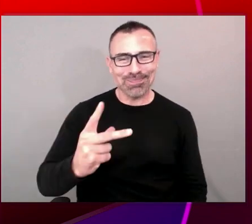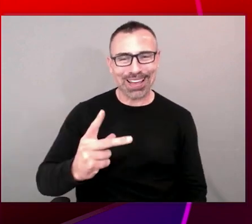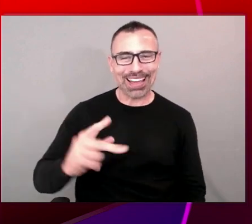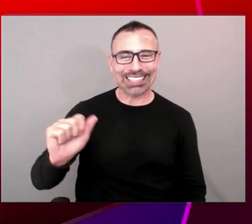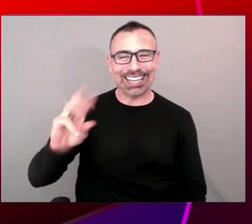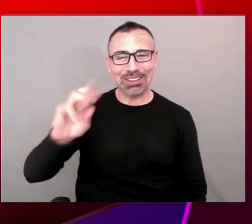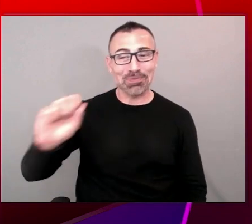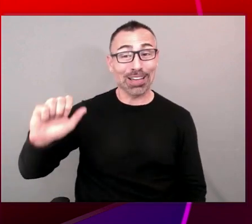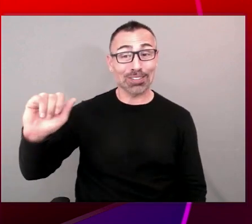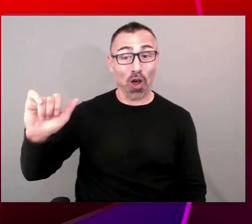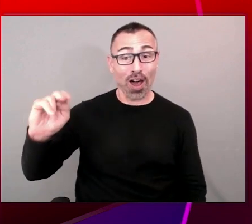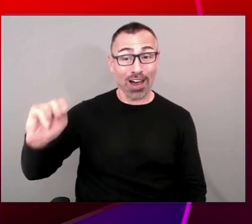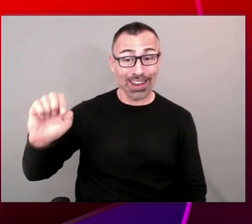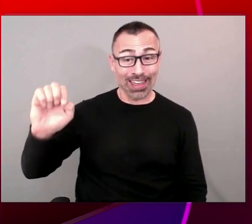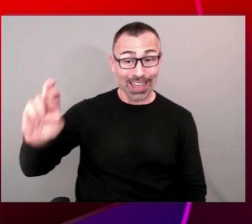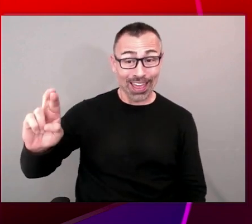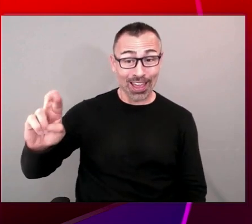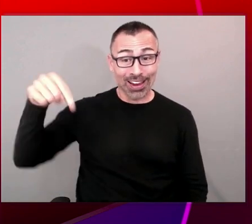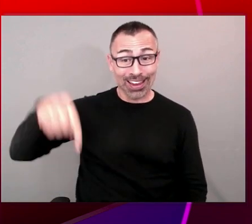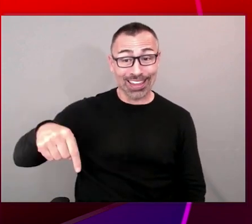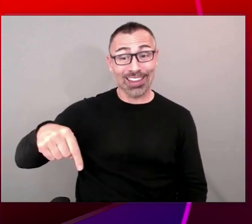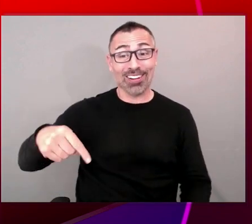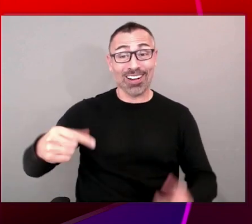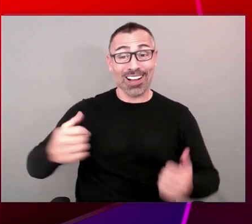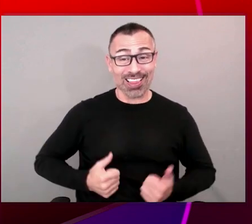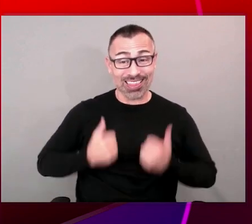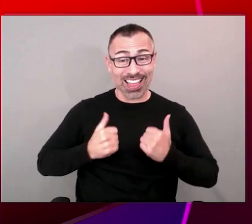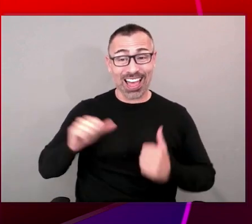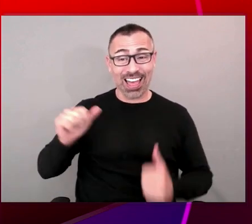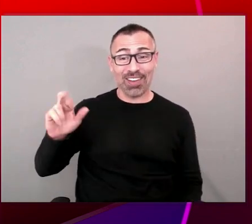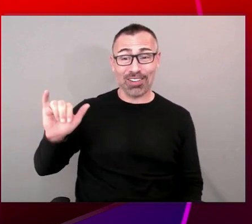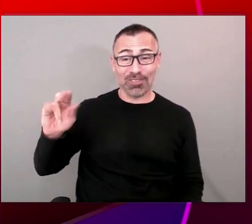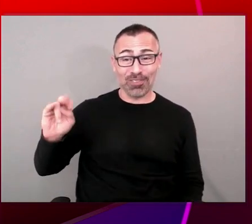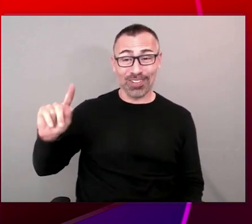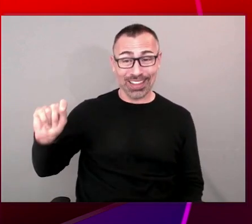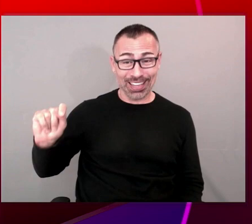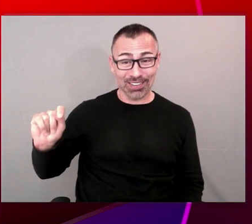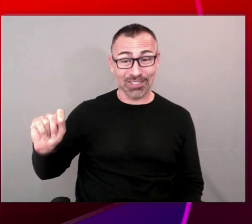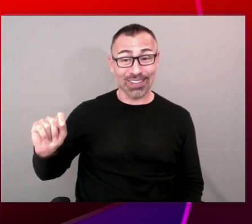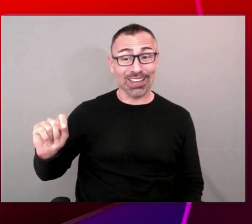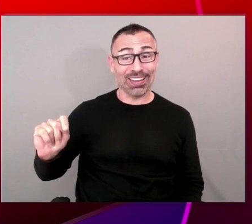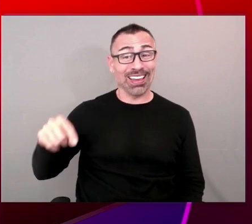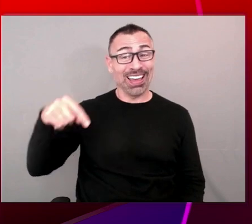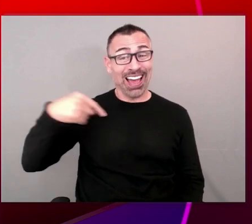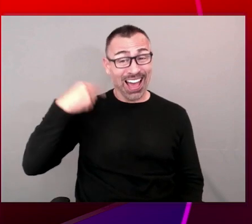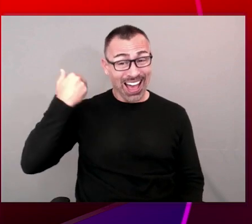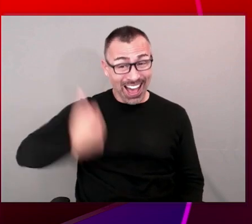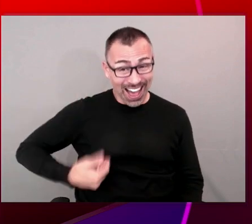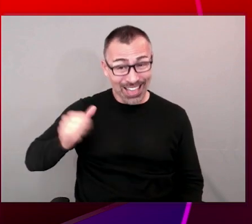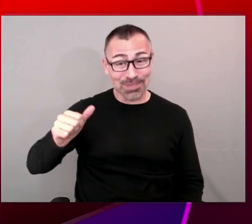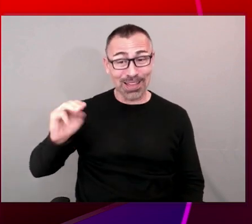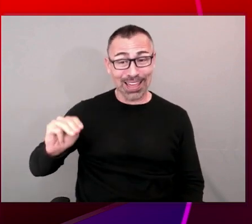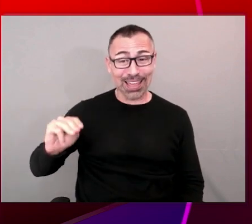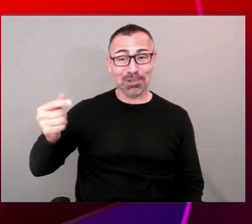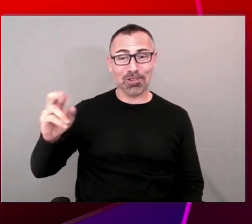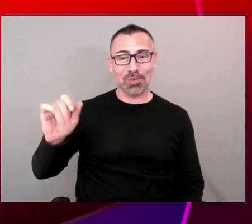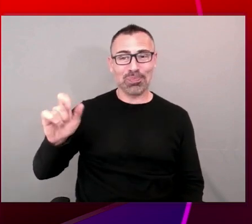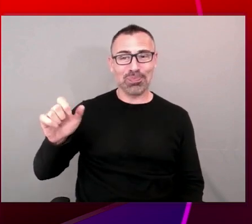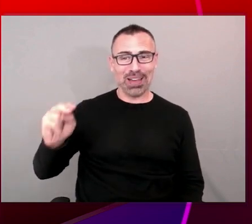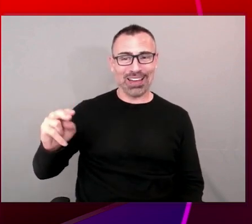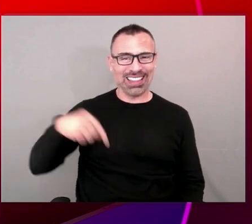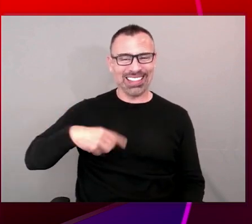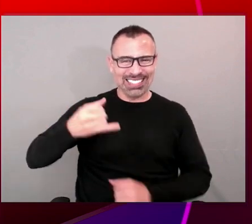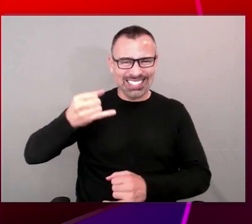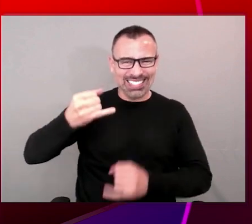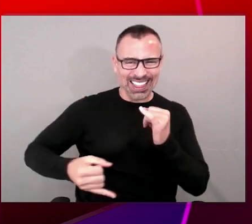AWS on air here live at re:Invent. I'm Pam Rebelny. This is the last segment. The final one. Wrapping it up